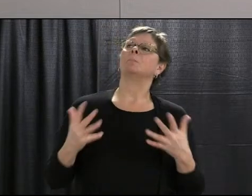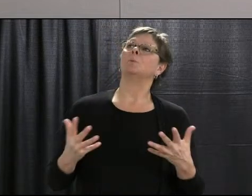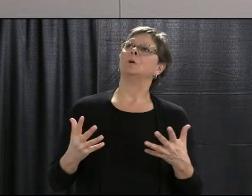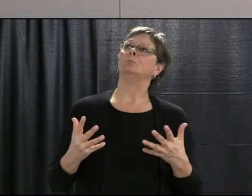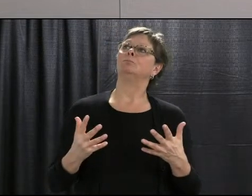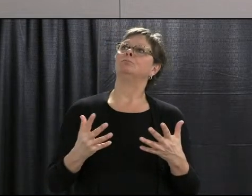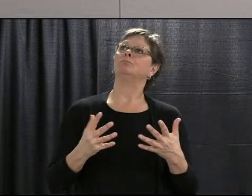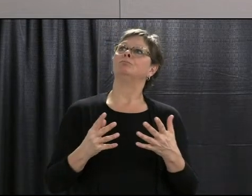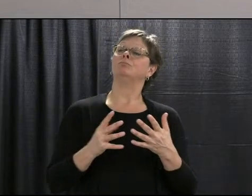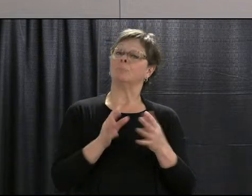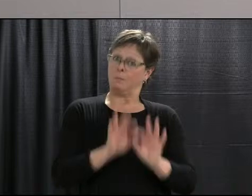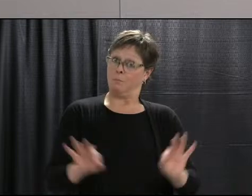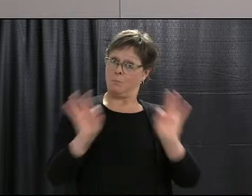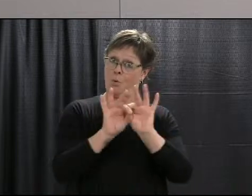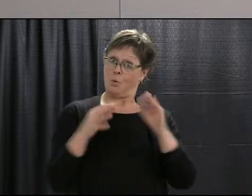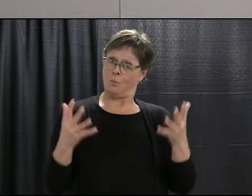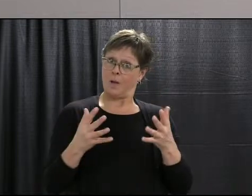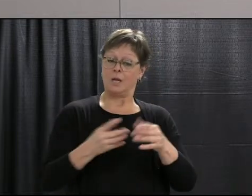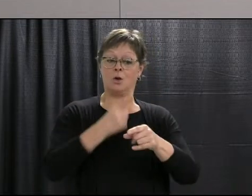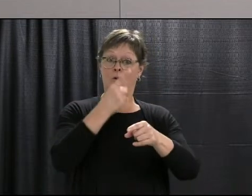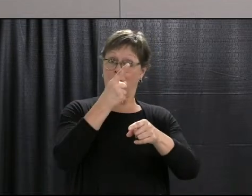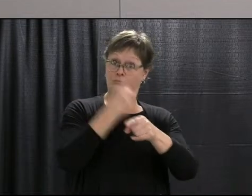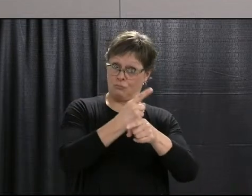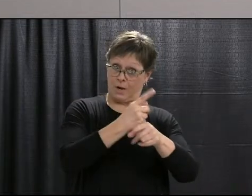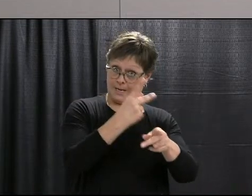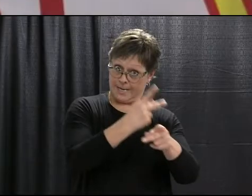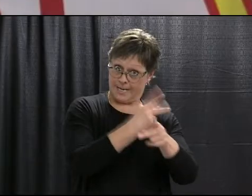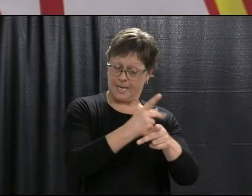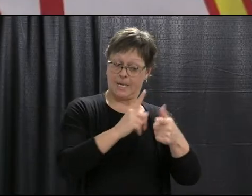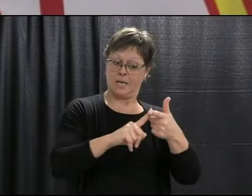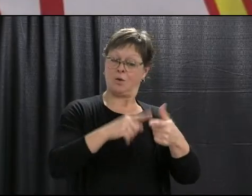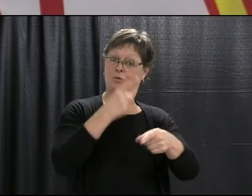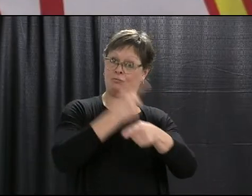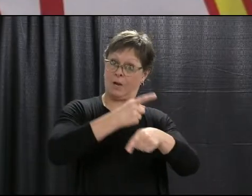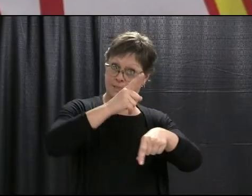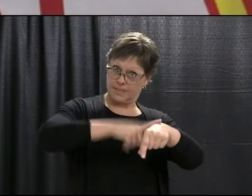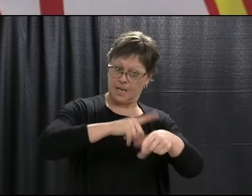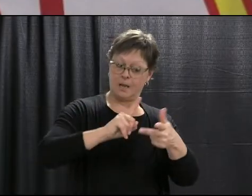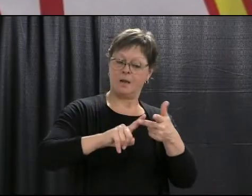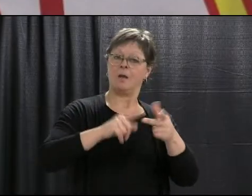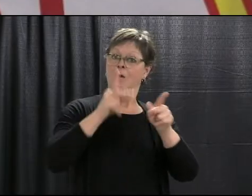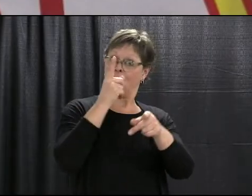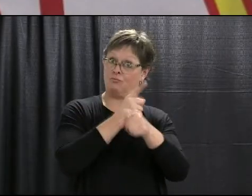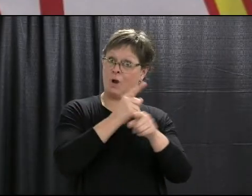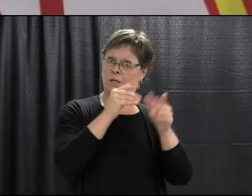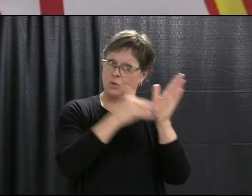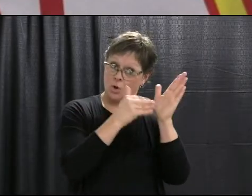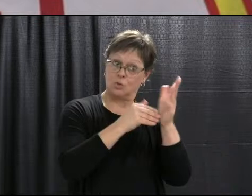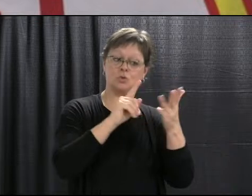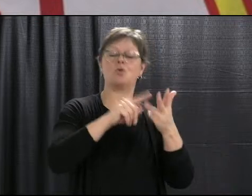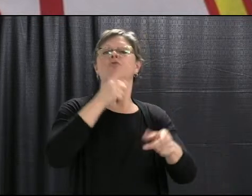care at the right time by the right provider in the right place.